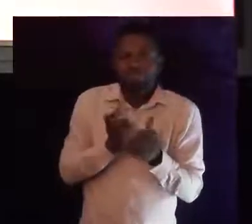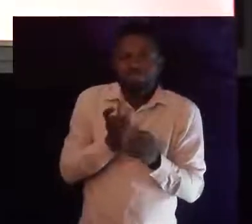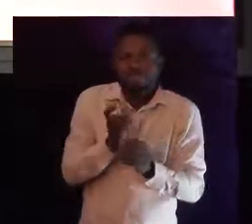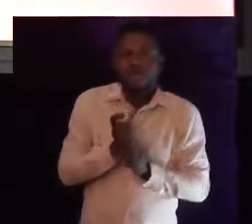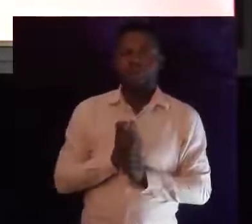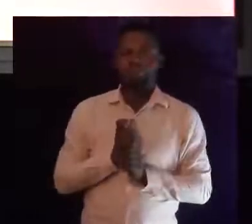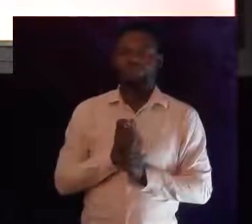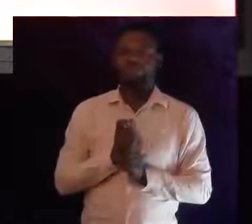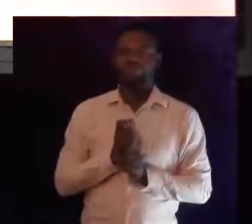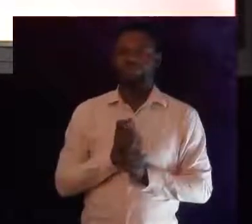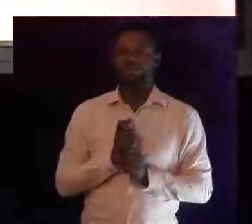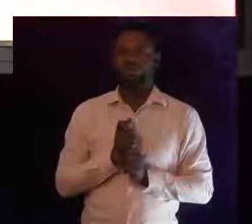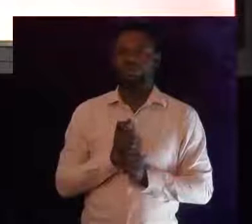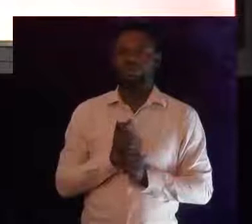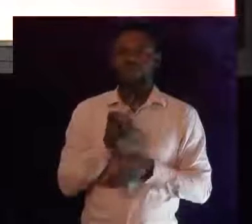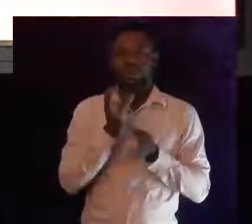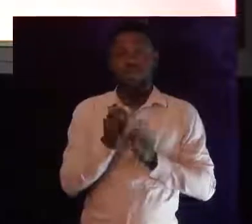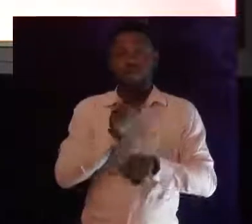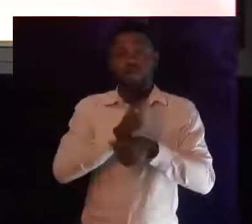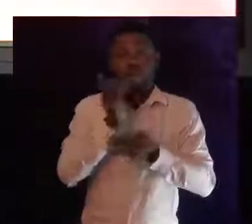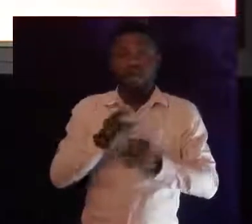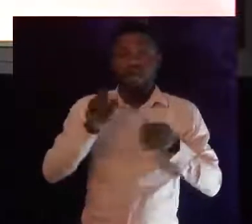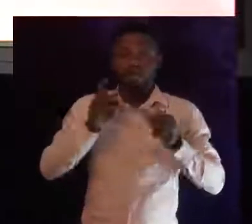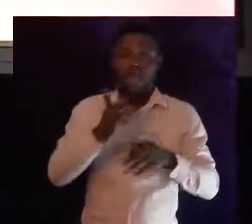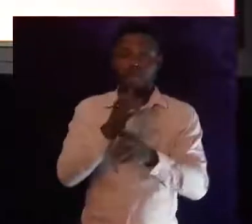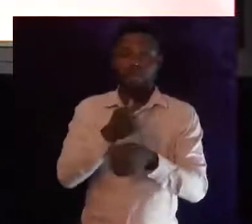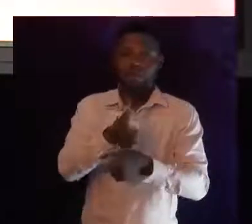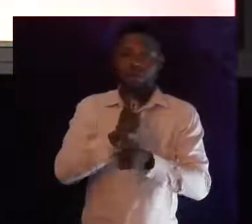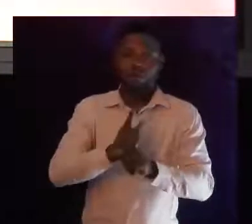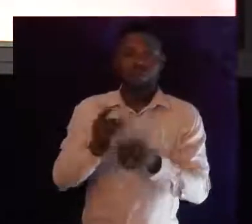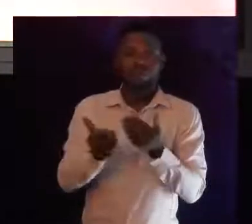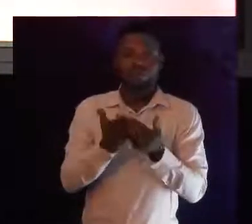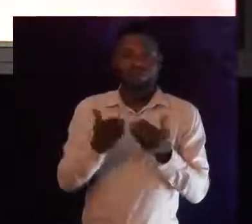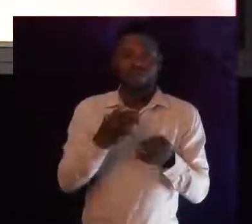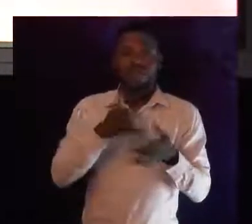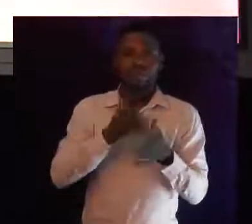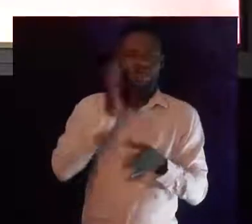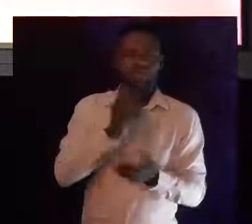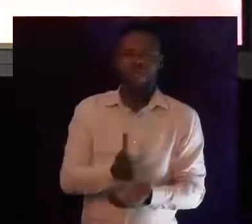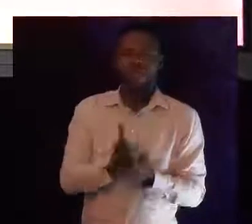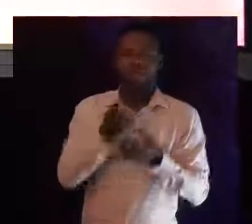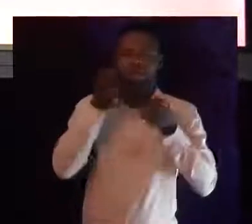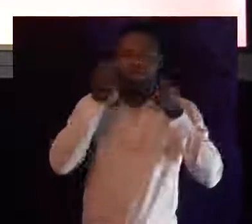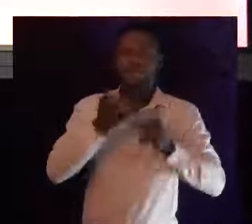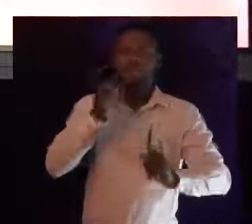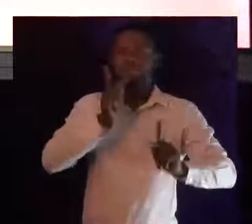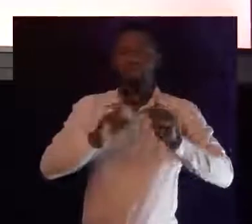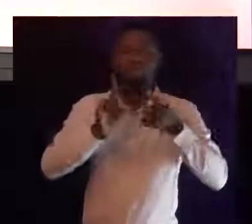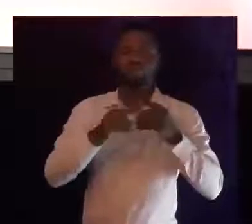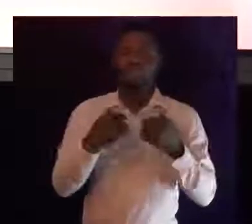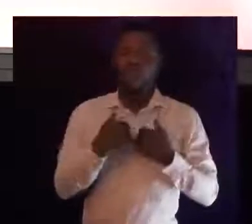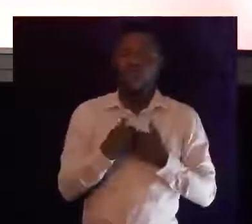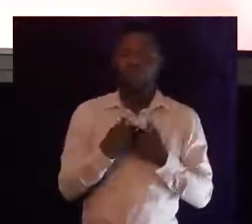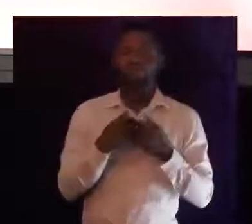for workers should be easily obtainable. If workers could get a loan easily, it will help many people